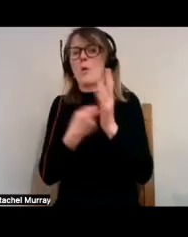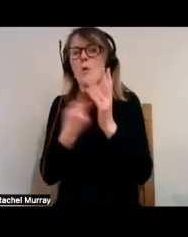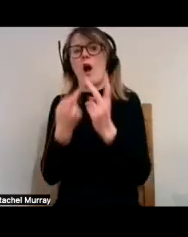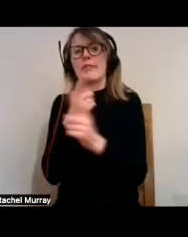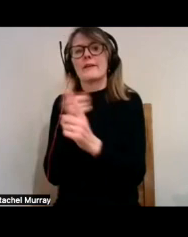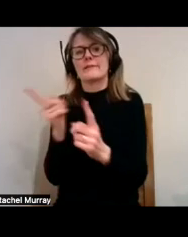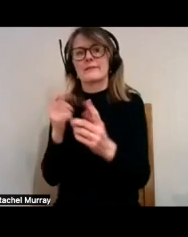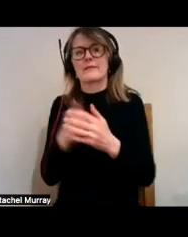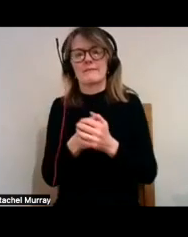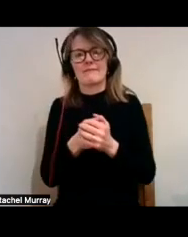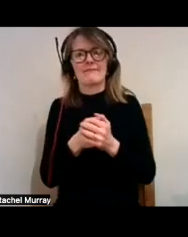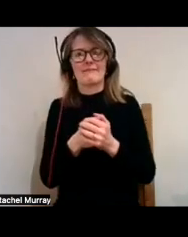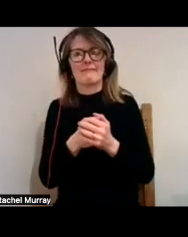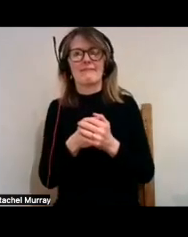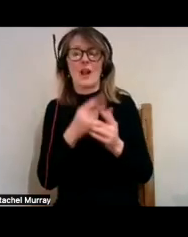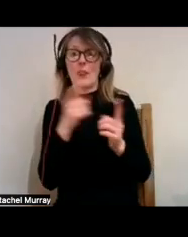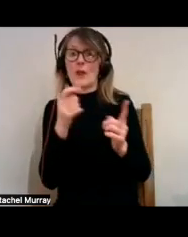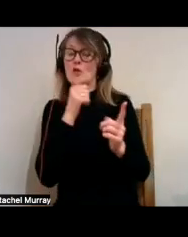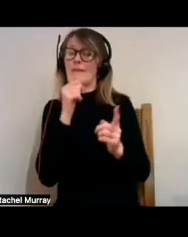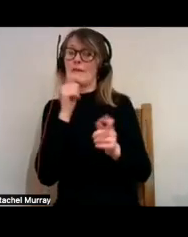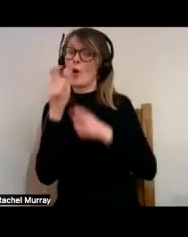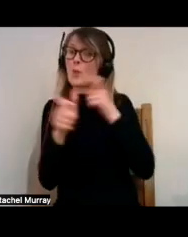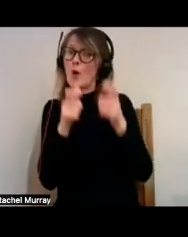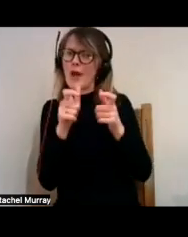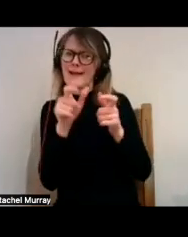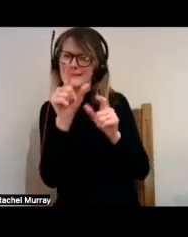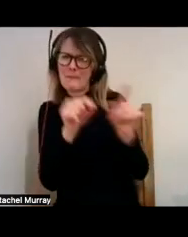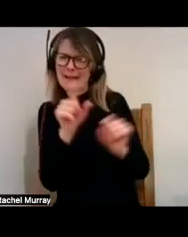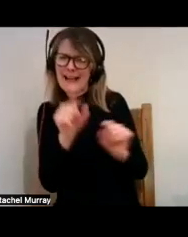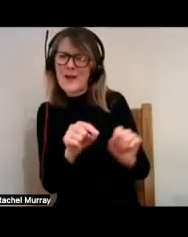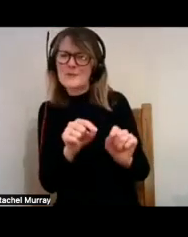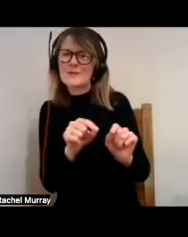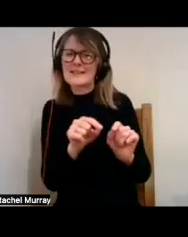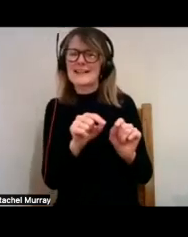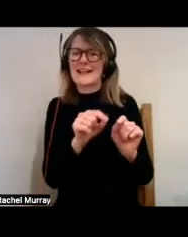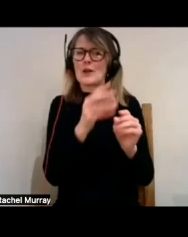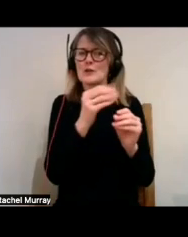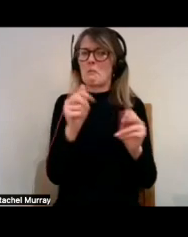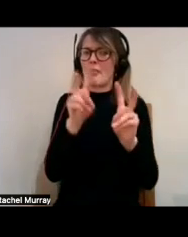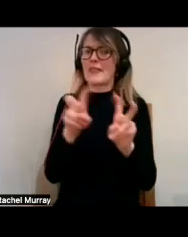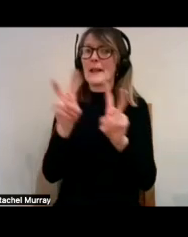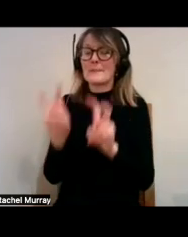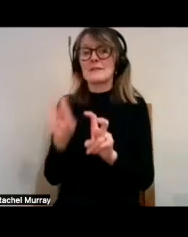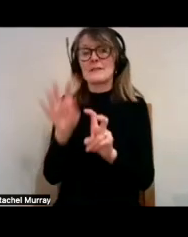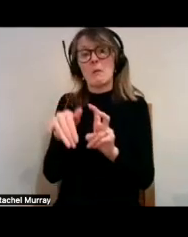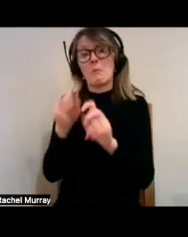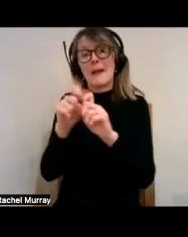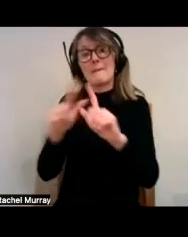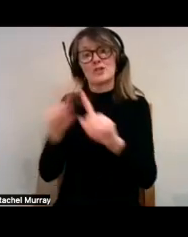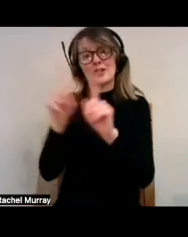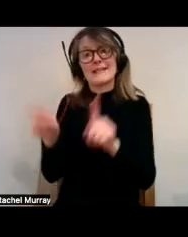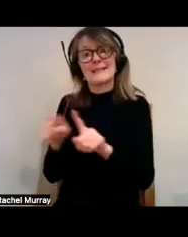that prefer words, here are some words that just pick up some of the themes in those images that I've just shown you there.